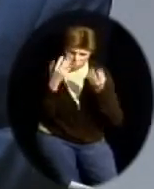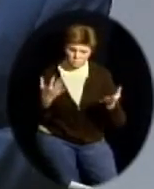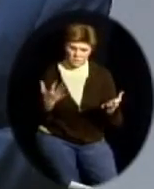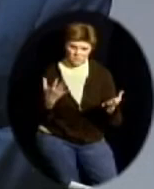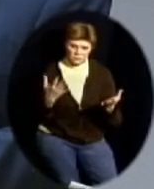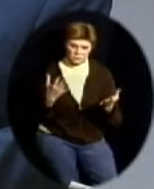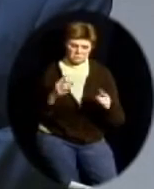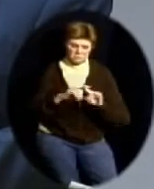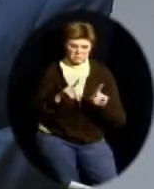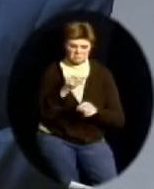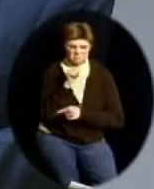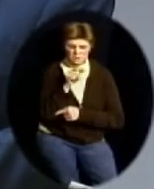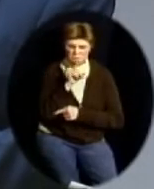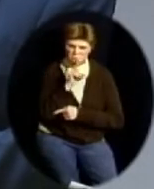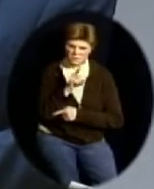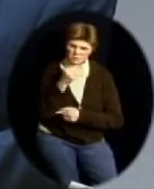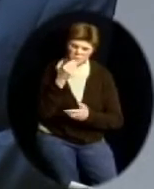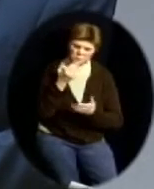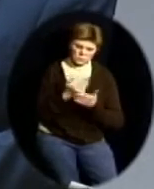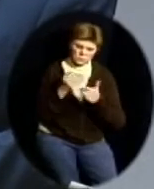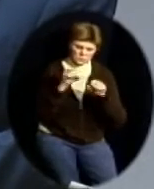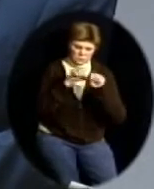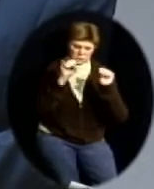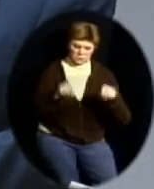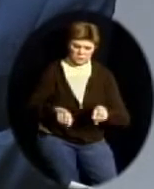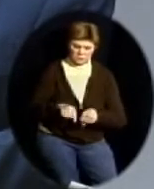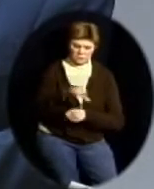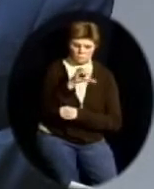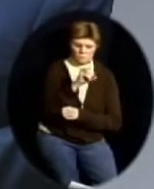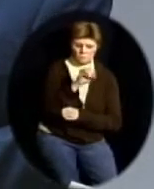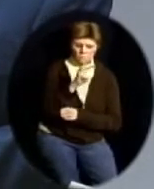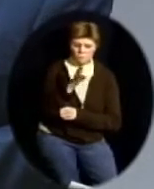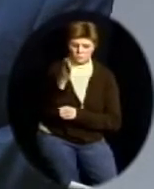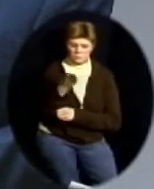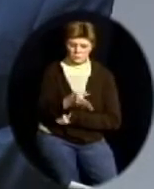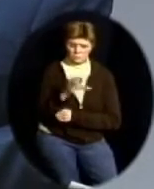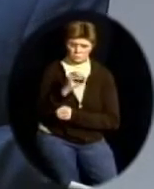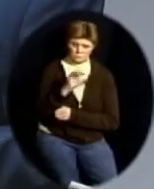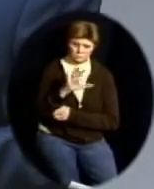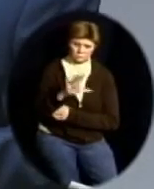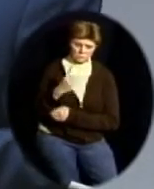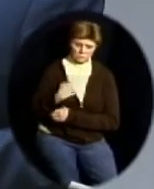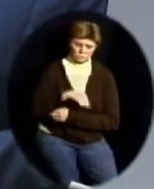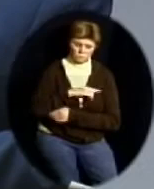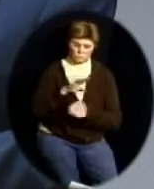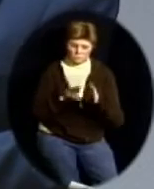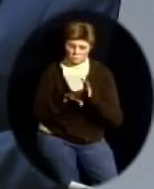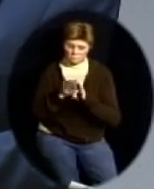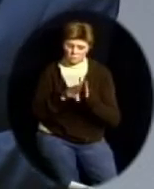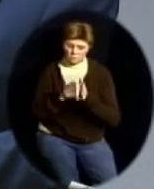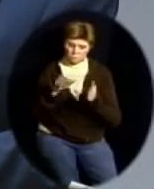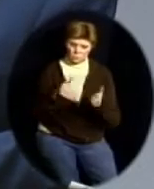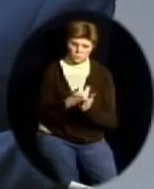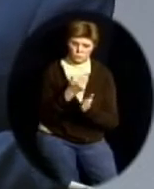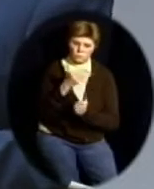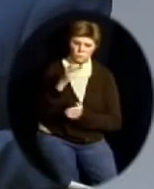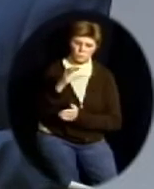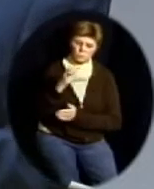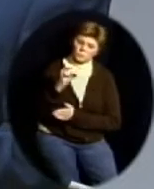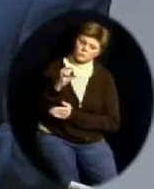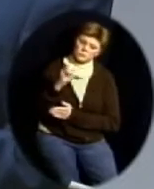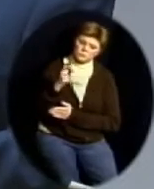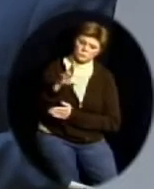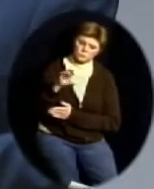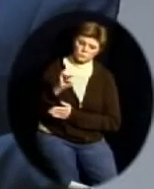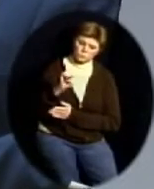And in 04-05, we developed a balanced scorecard. And at the time, we felt pretty good about it, but in hindsight,